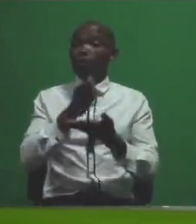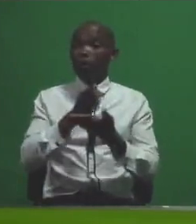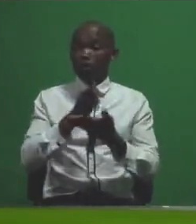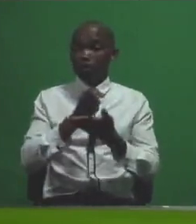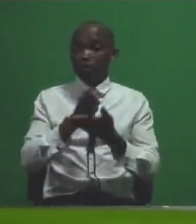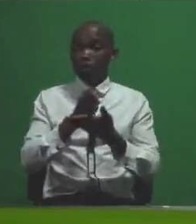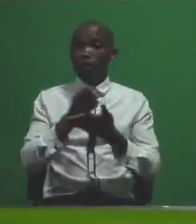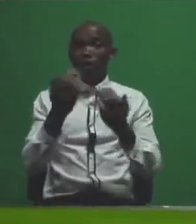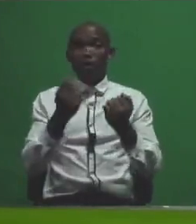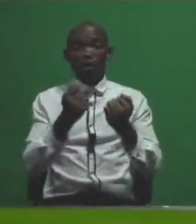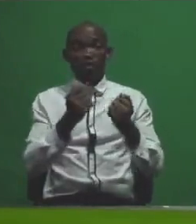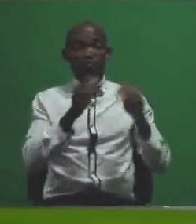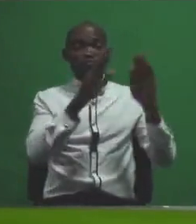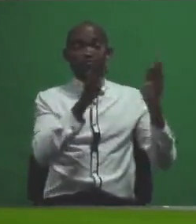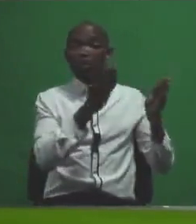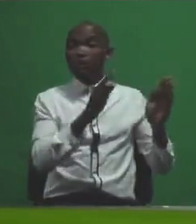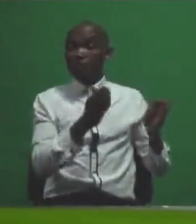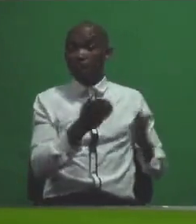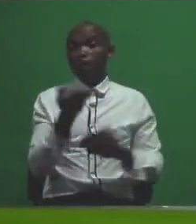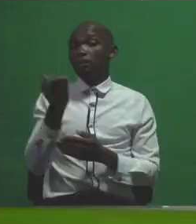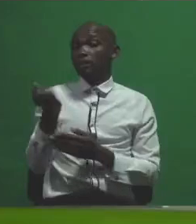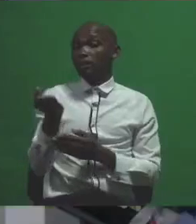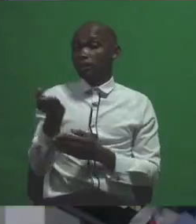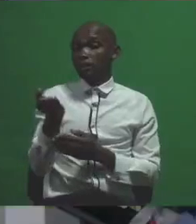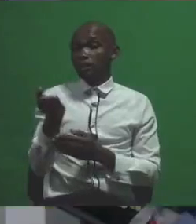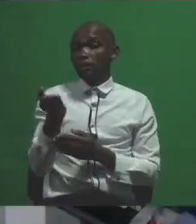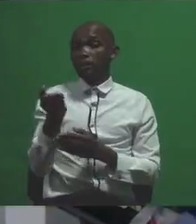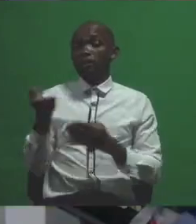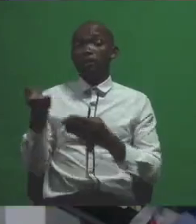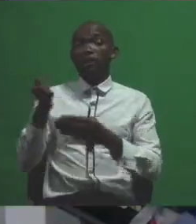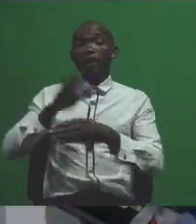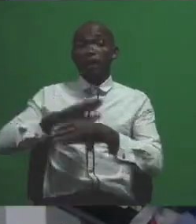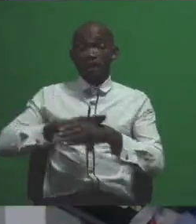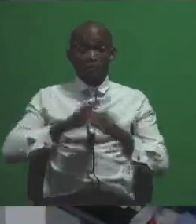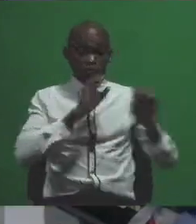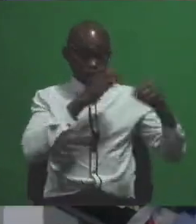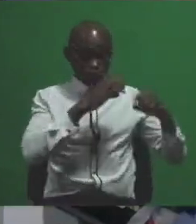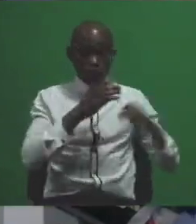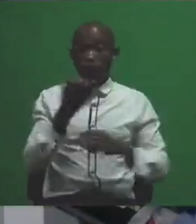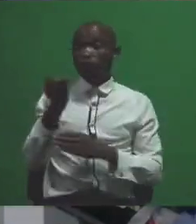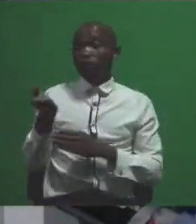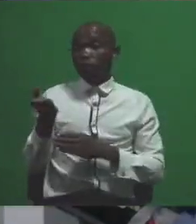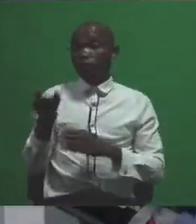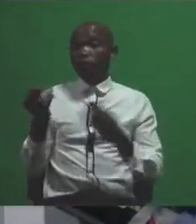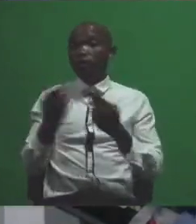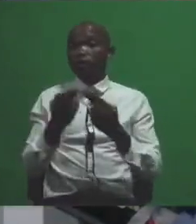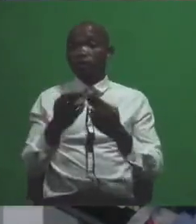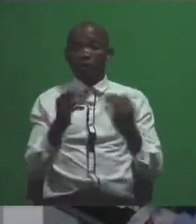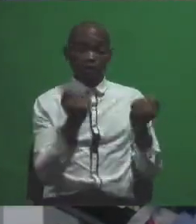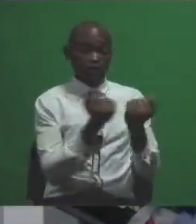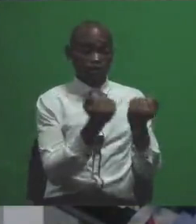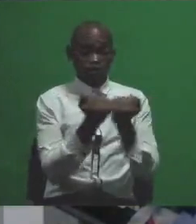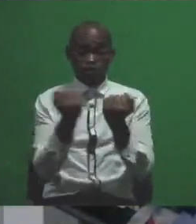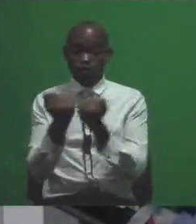that it design experiment. Also lab technician make sure that if there is some